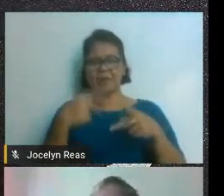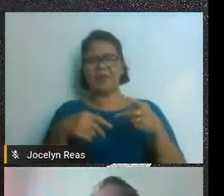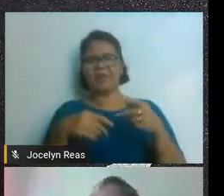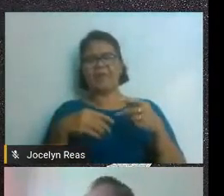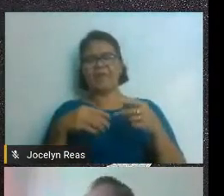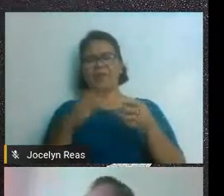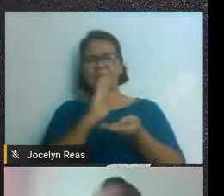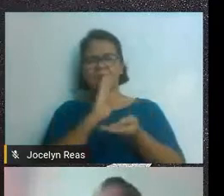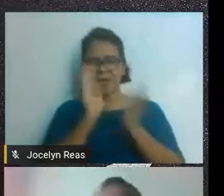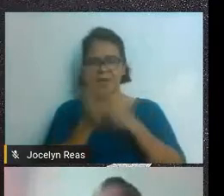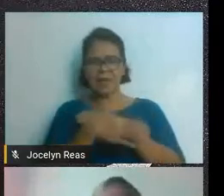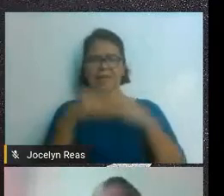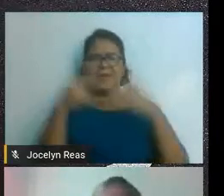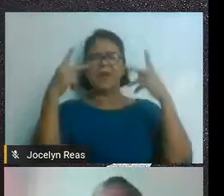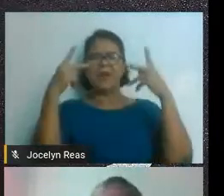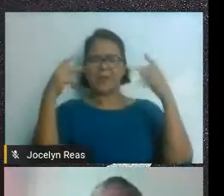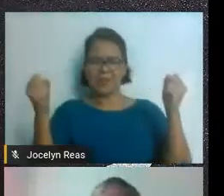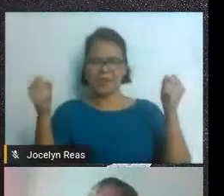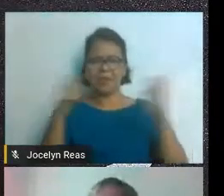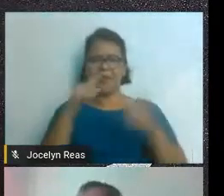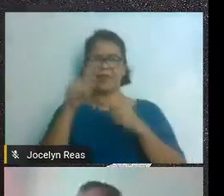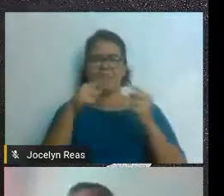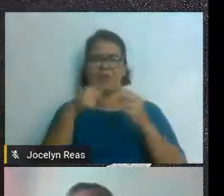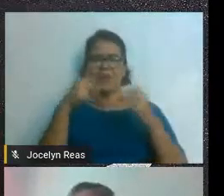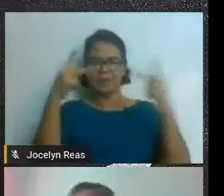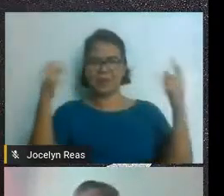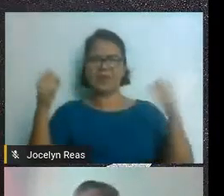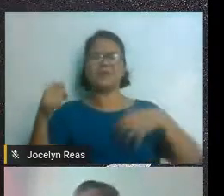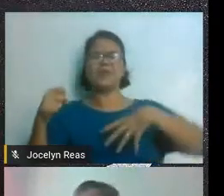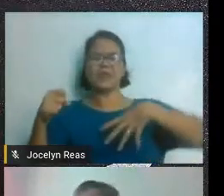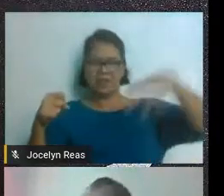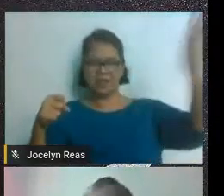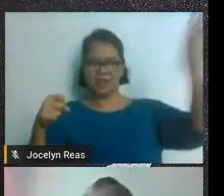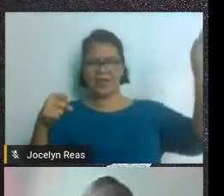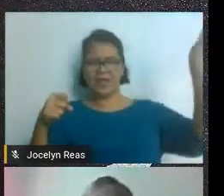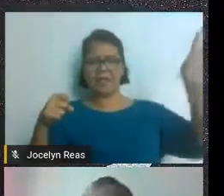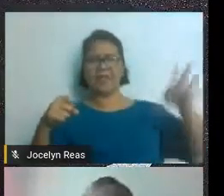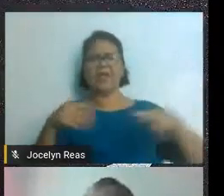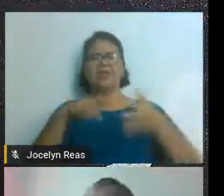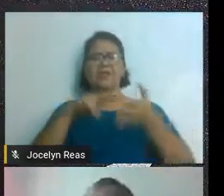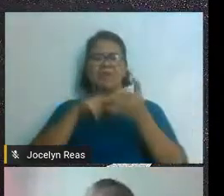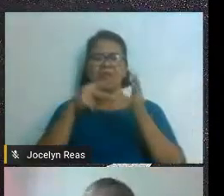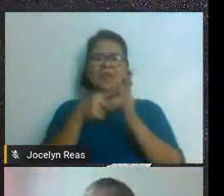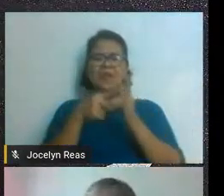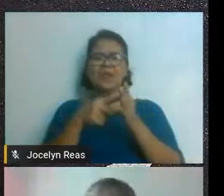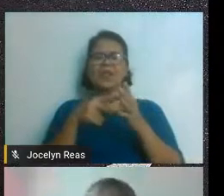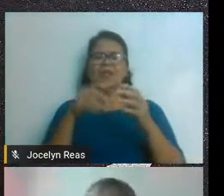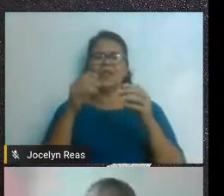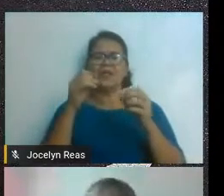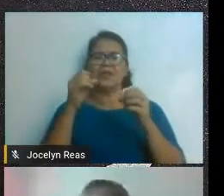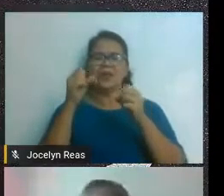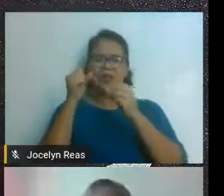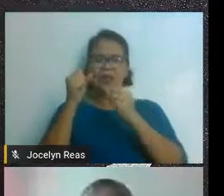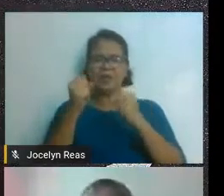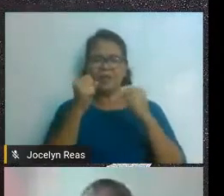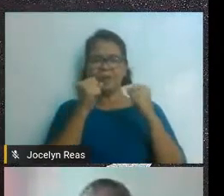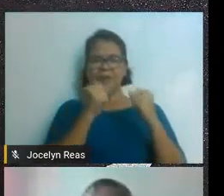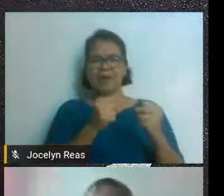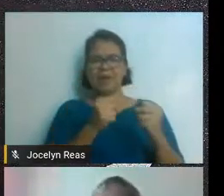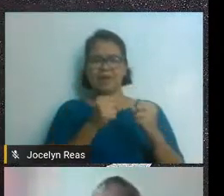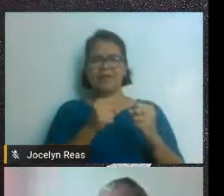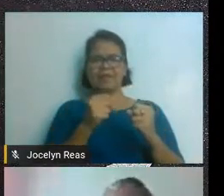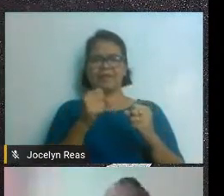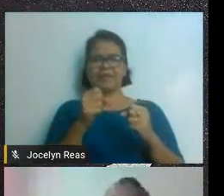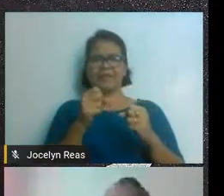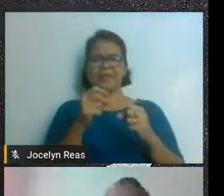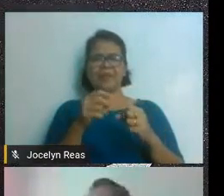you are able to do that, then you are empowering. Yung hindi sakim sa kapangyarihan in other words.